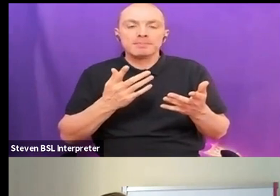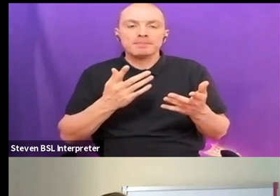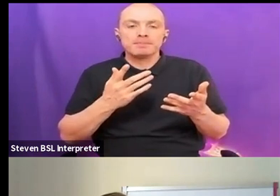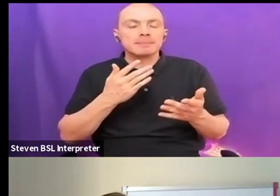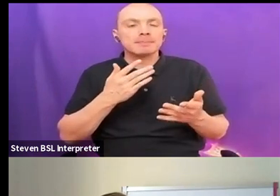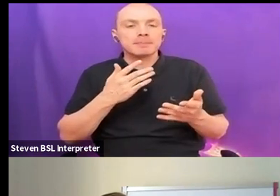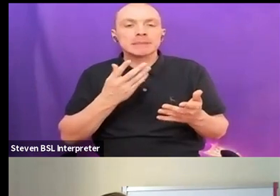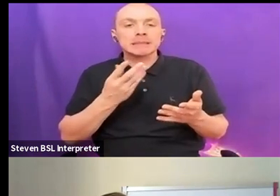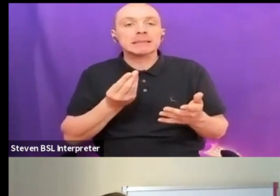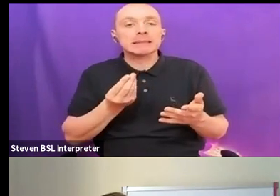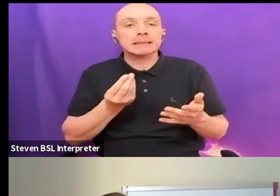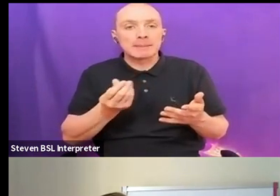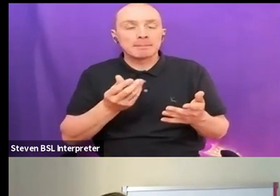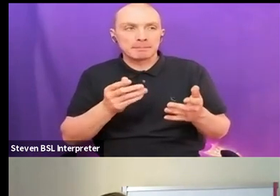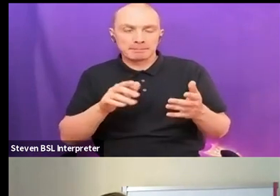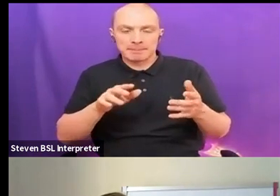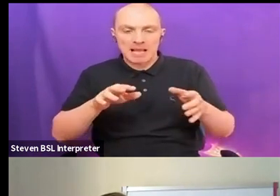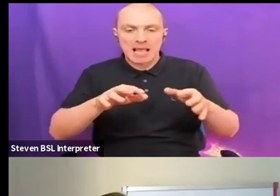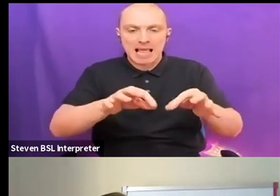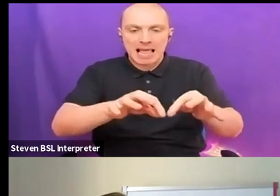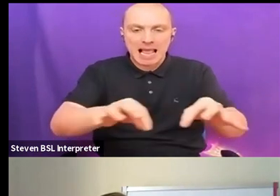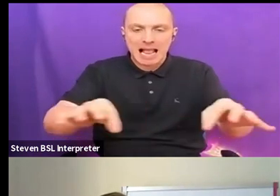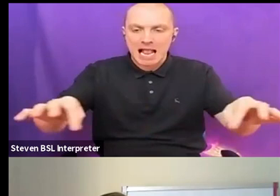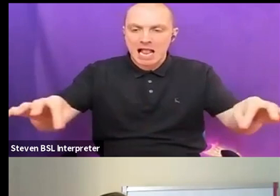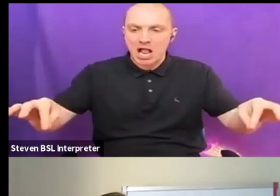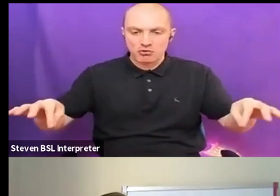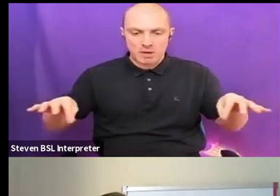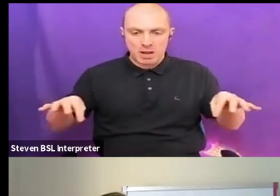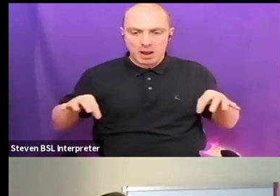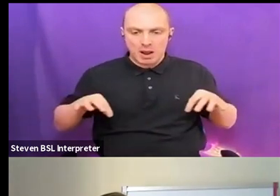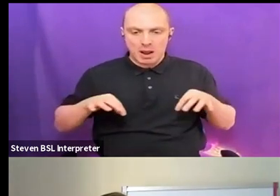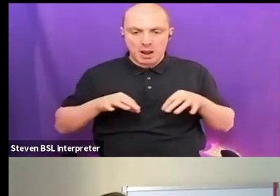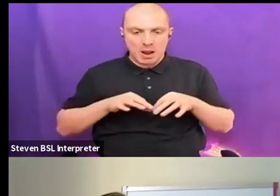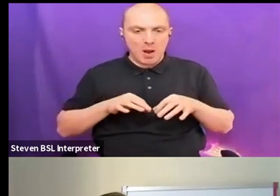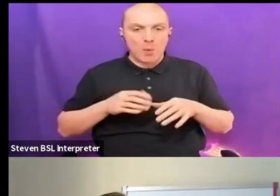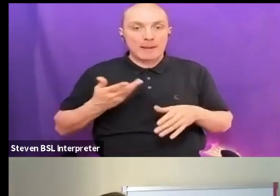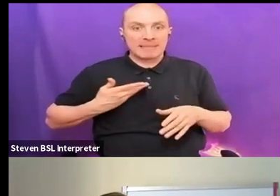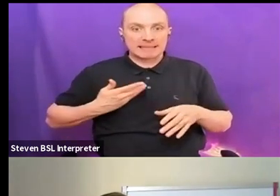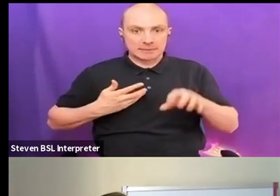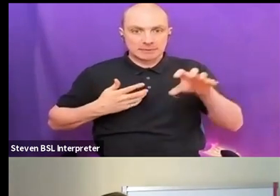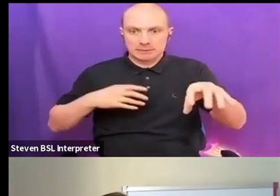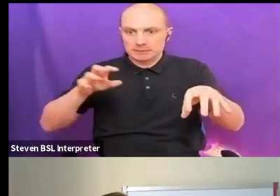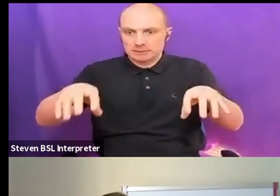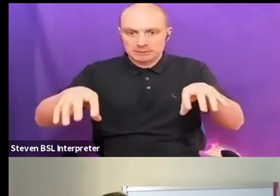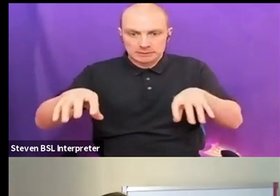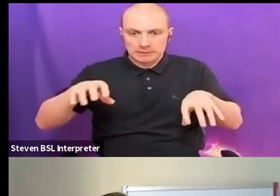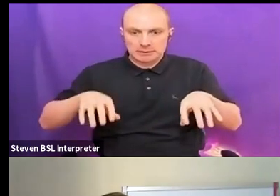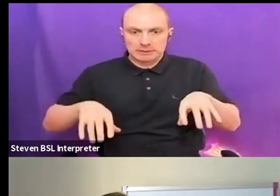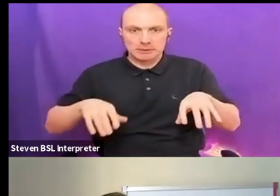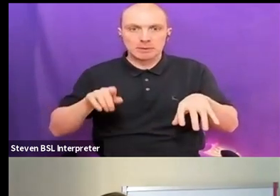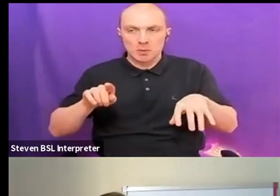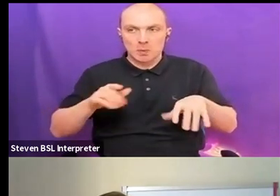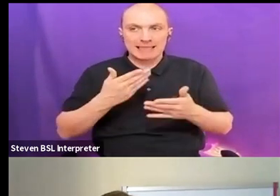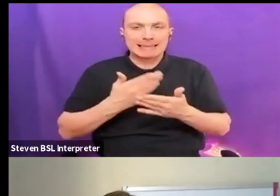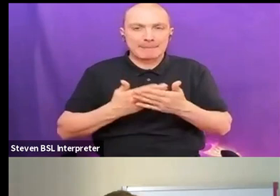coming from much further afield. I mean, I bizarrely first learned about this in Aberdeen when we were working in Aberdeen city centre, and a lot of the businesses in Aberdeen city